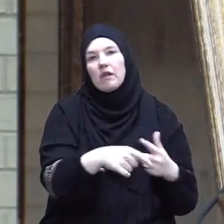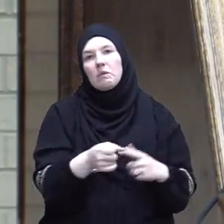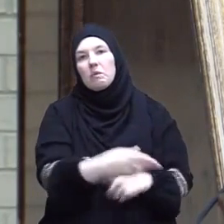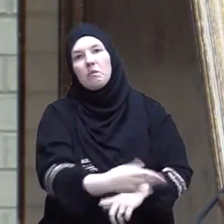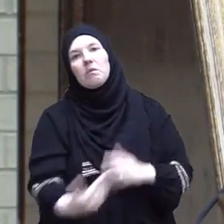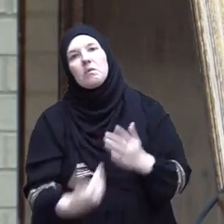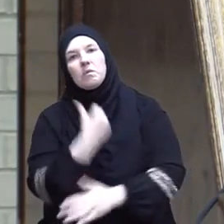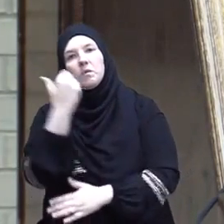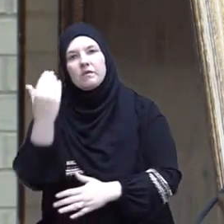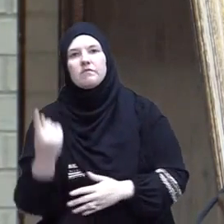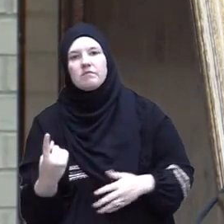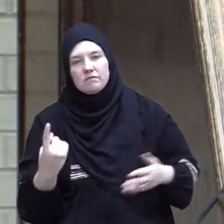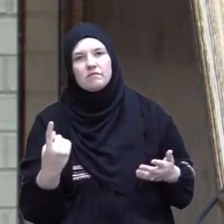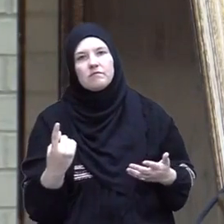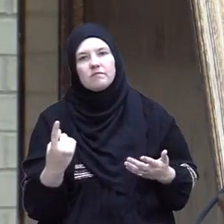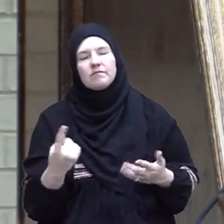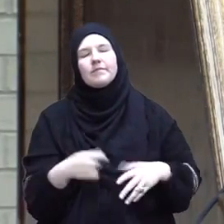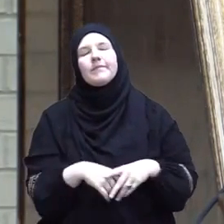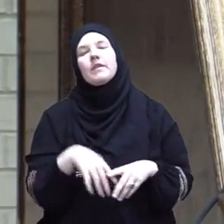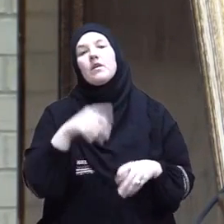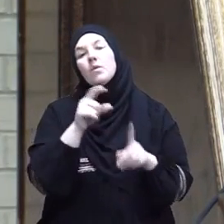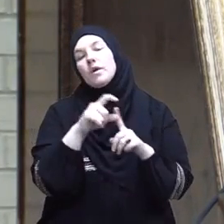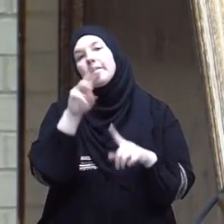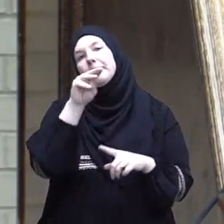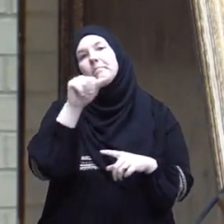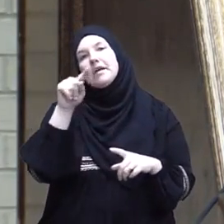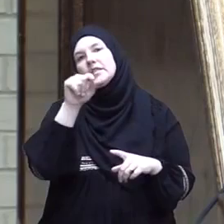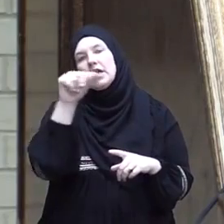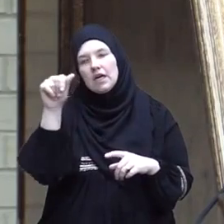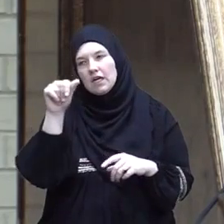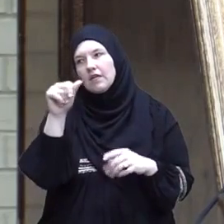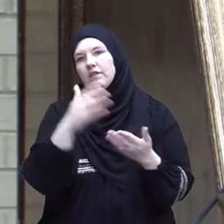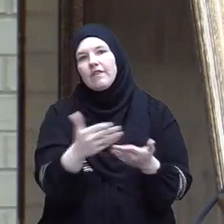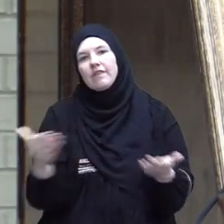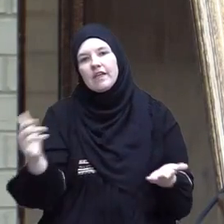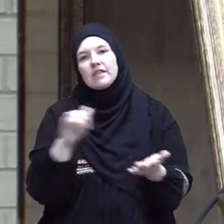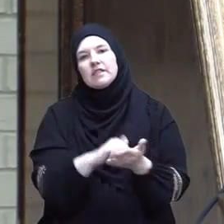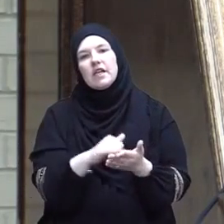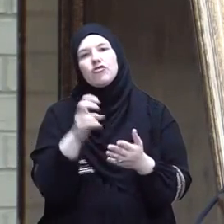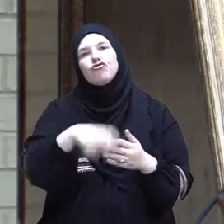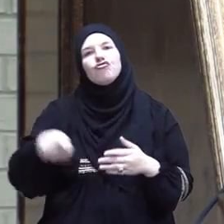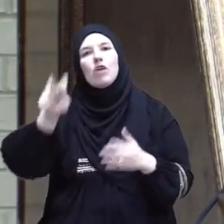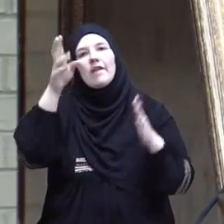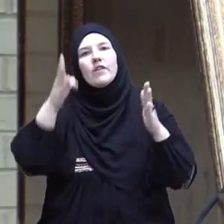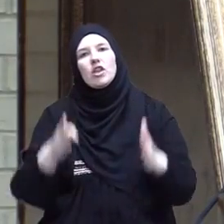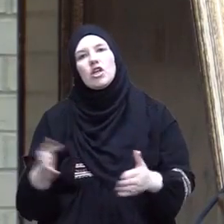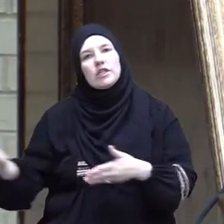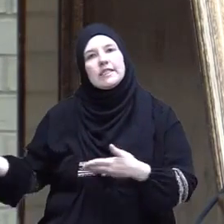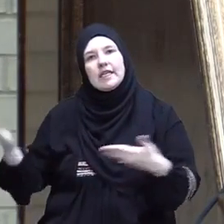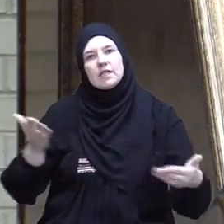Right? Mata' also is used for the stuff a traveler takes with him when he goes